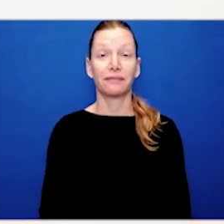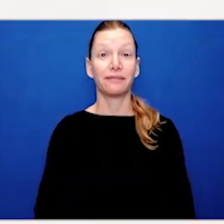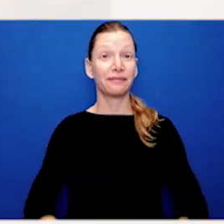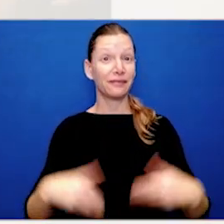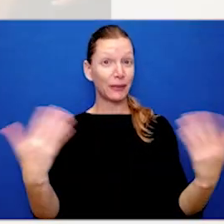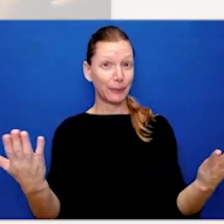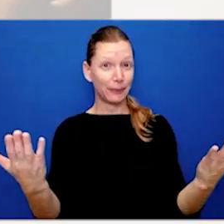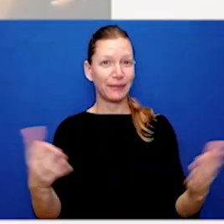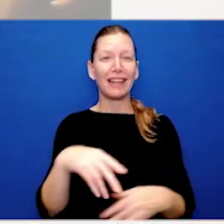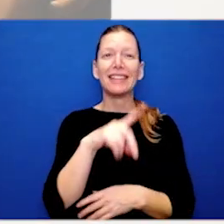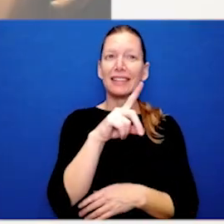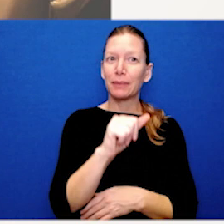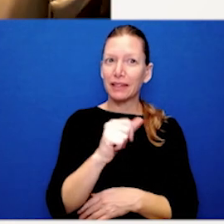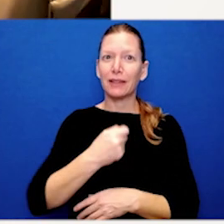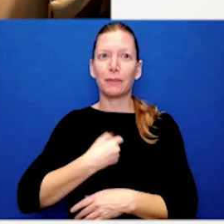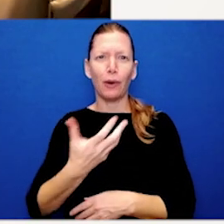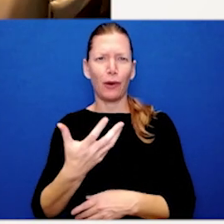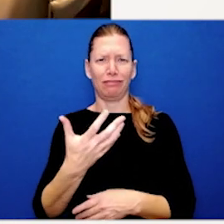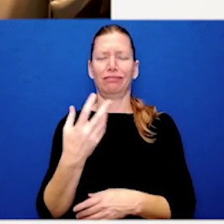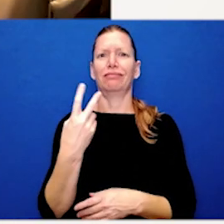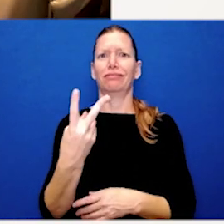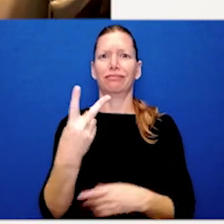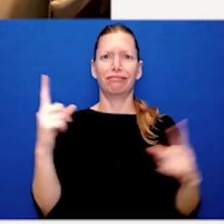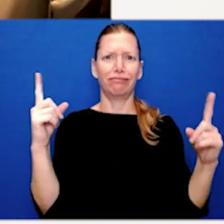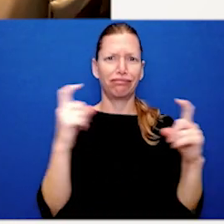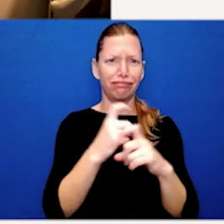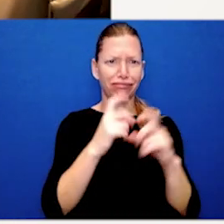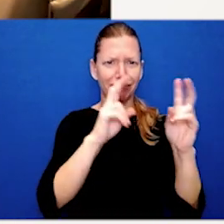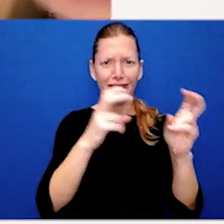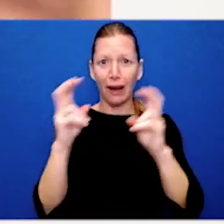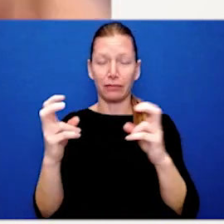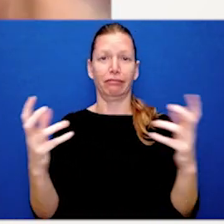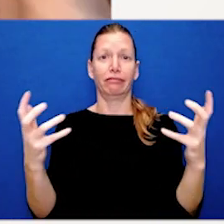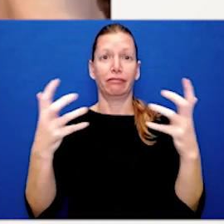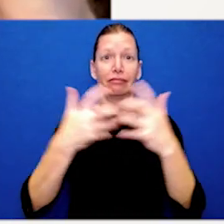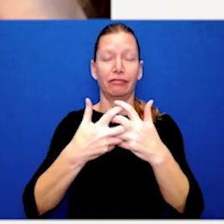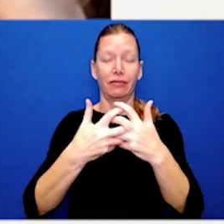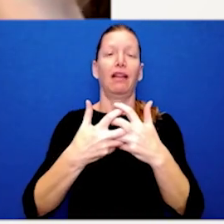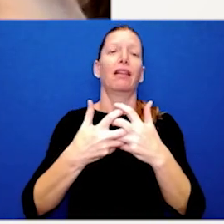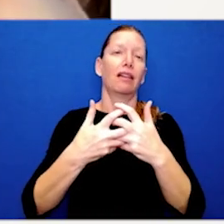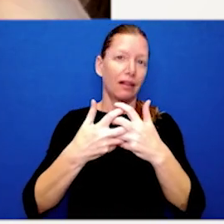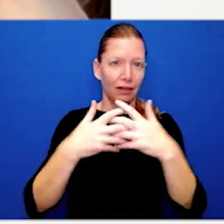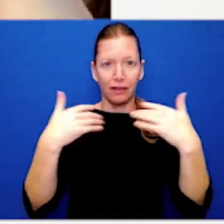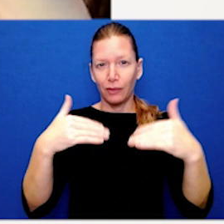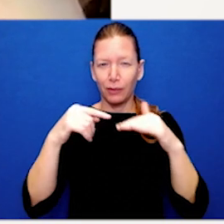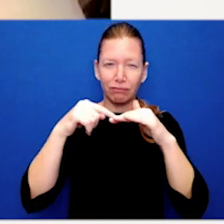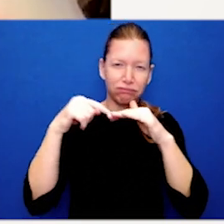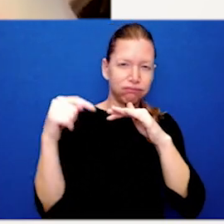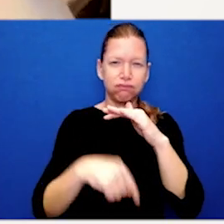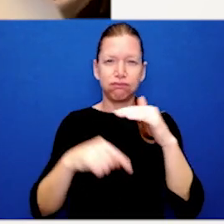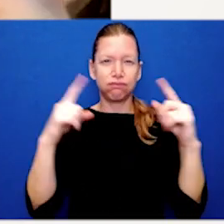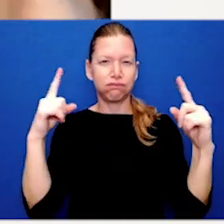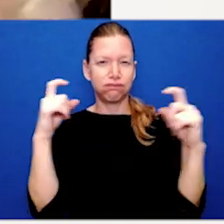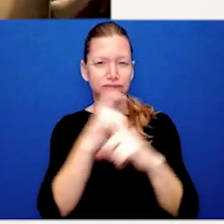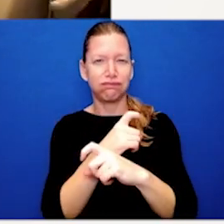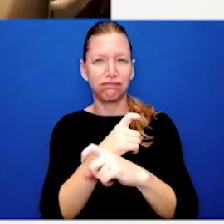So disability and poetry are two of the most complicated subjects, and then you put them together and, you've made something even more